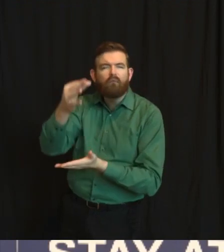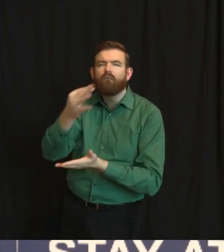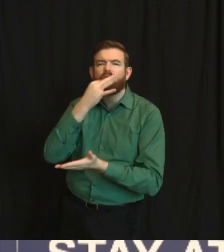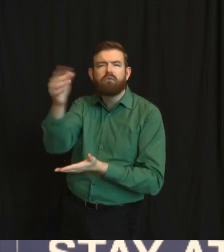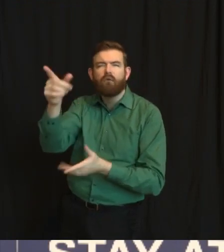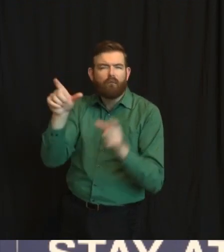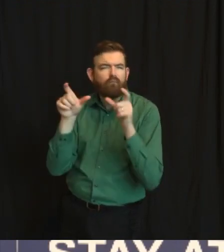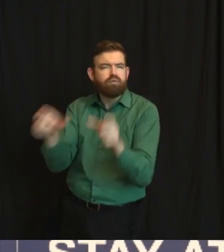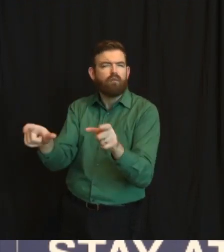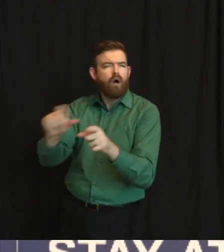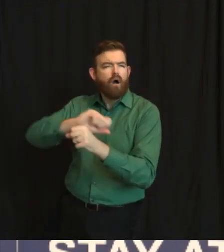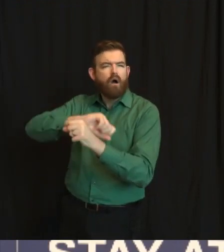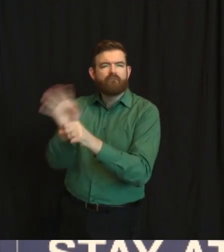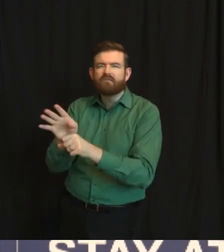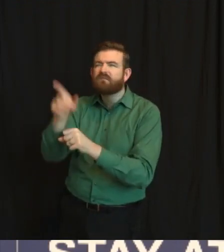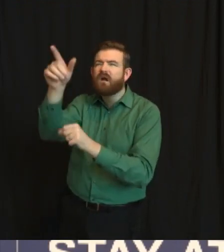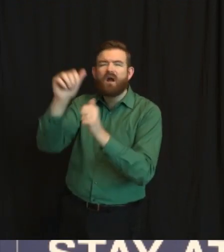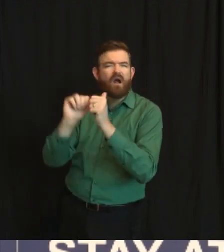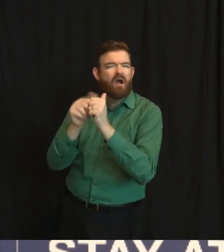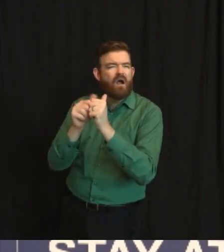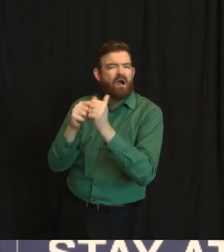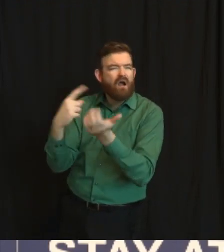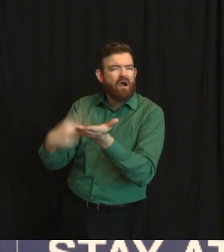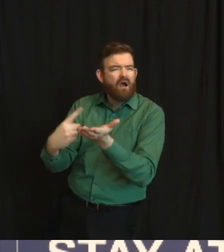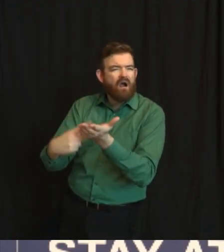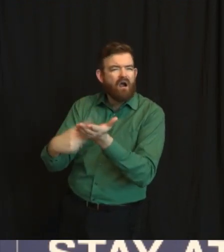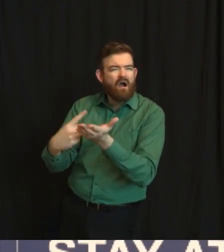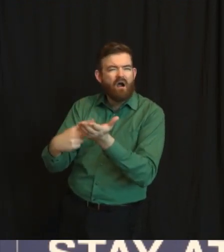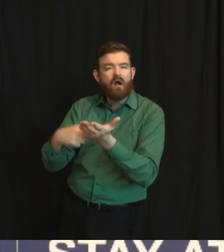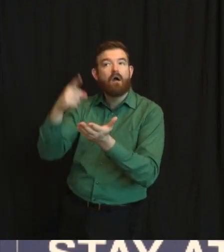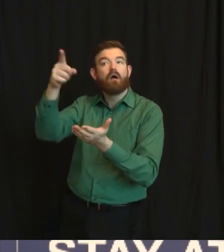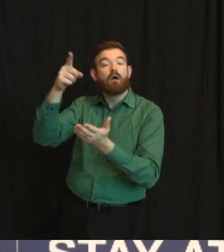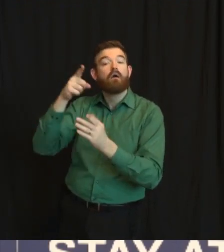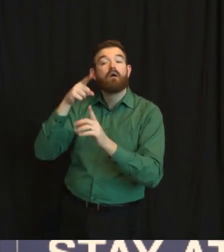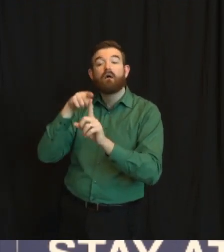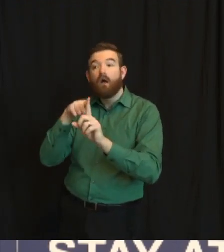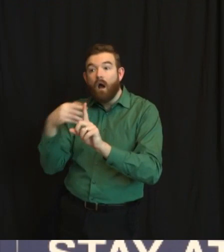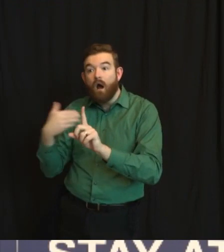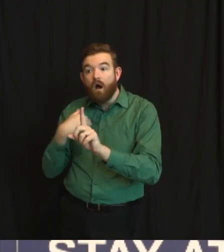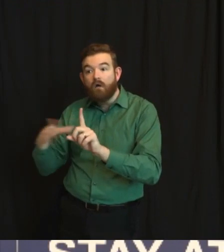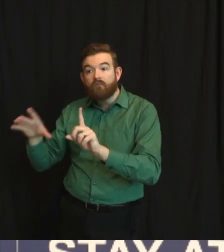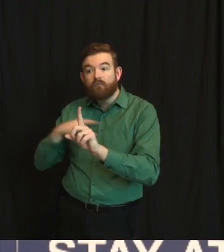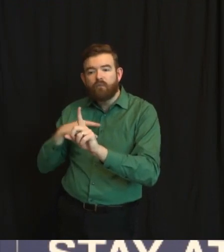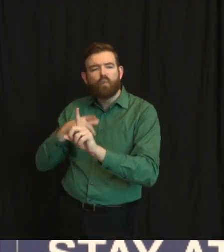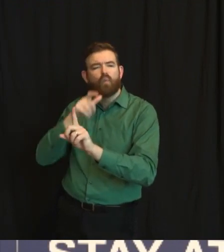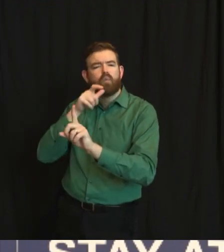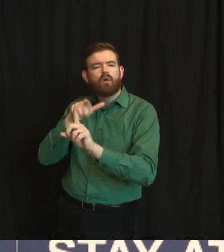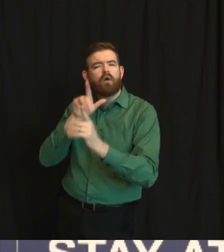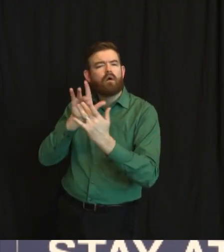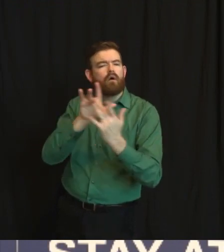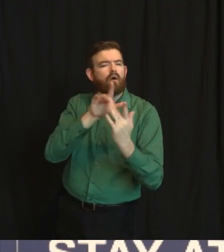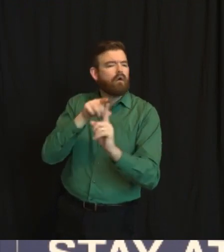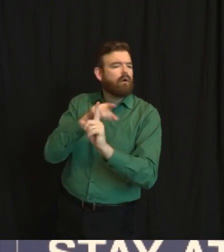in tracking the virus throughout their country. Similar to New Jersey, they enacted strict social